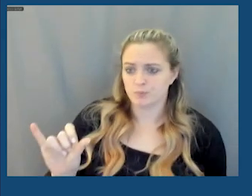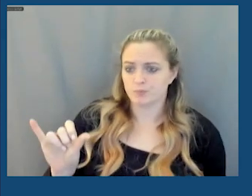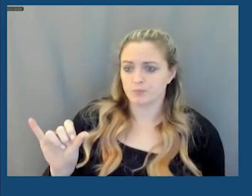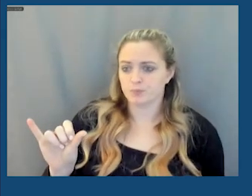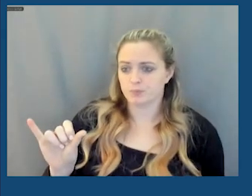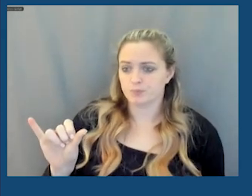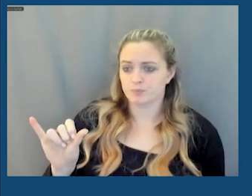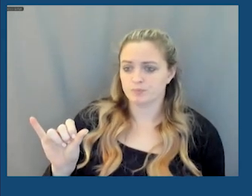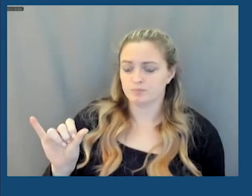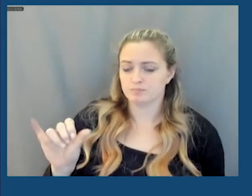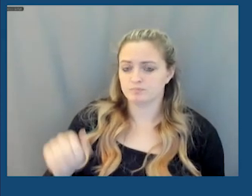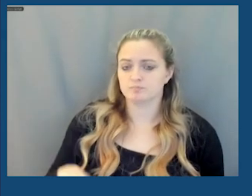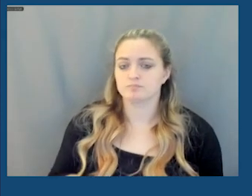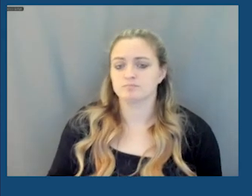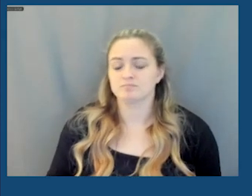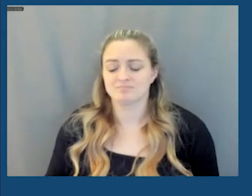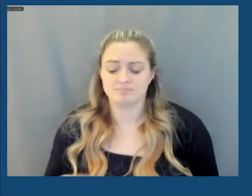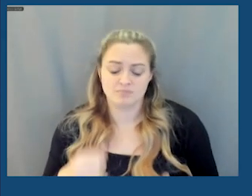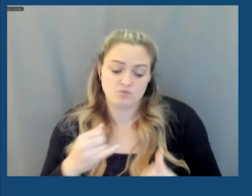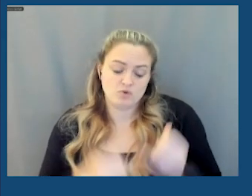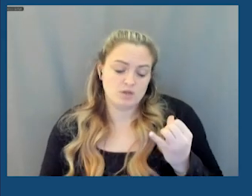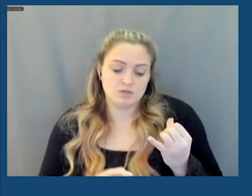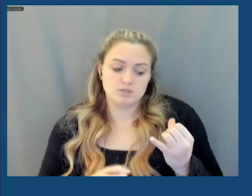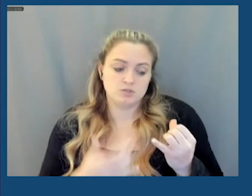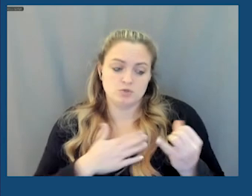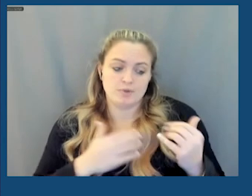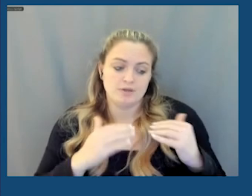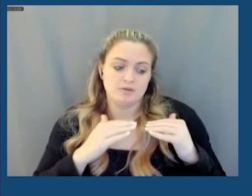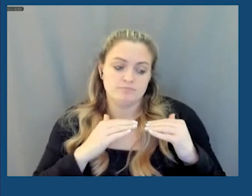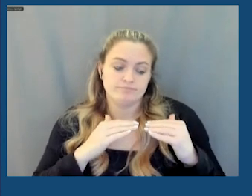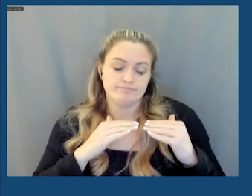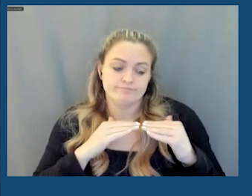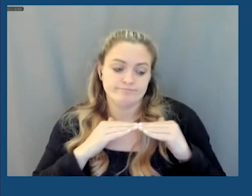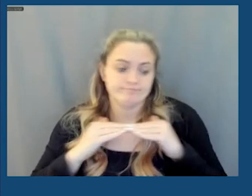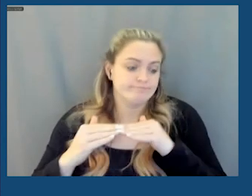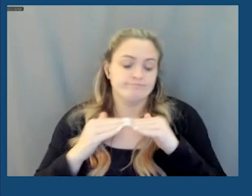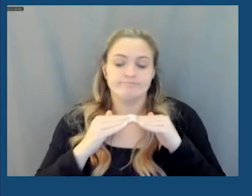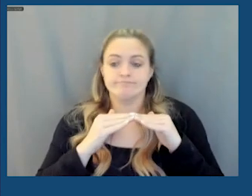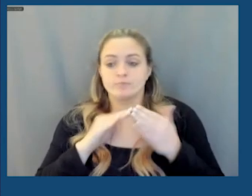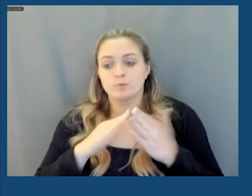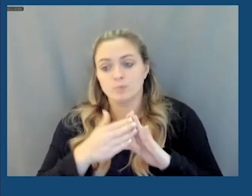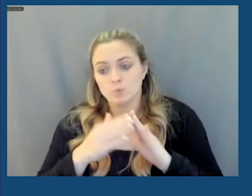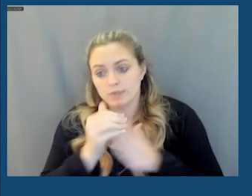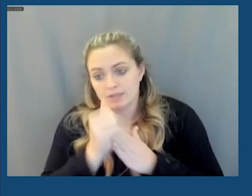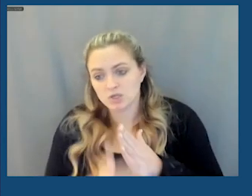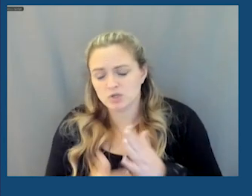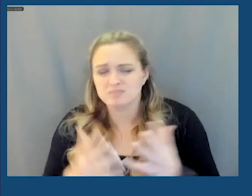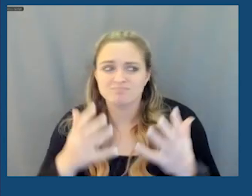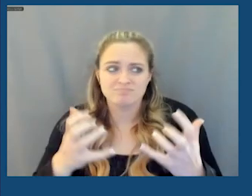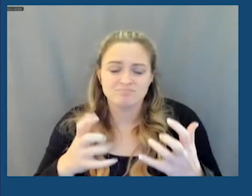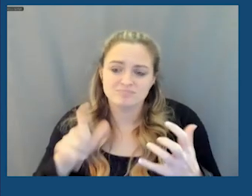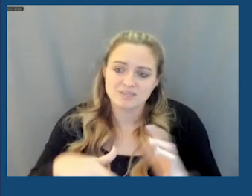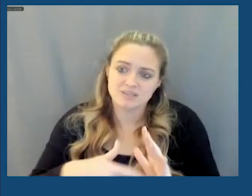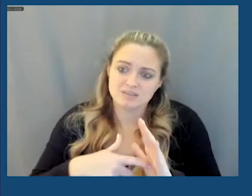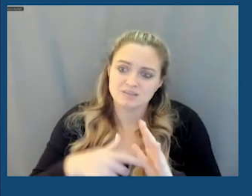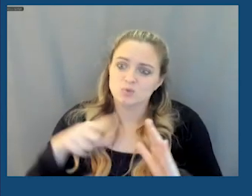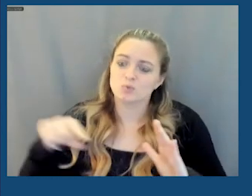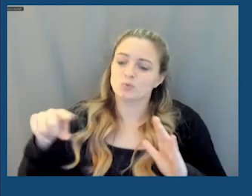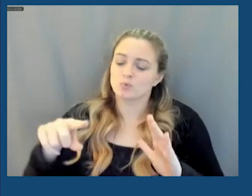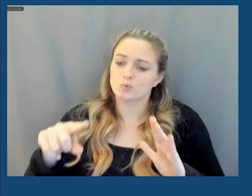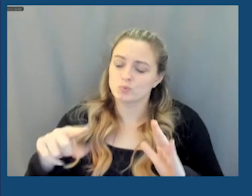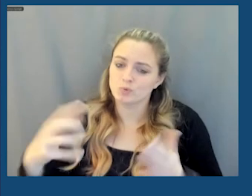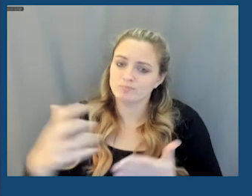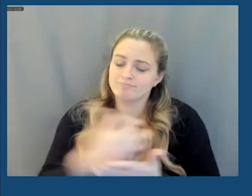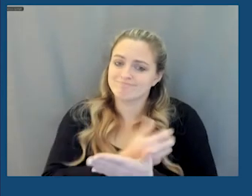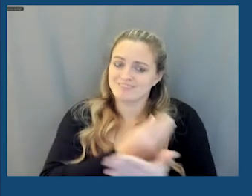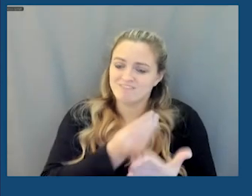And lastly, to my fellow community leaders and members, I beg you to take advantage of the